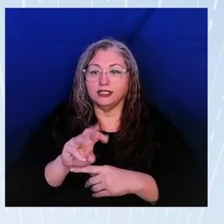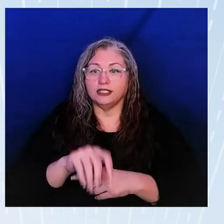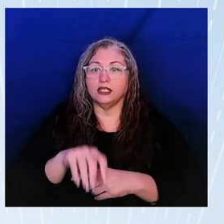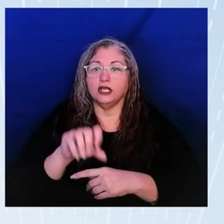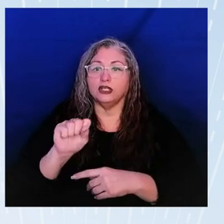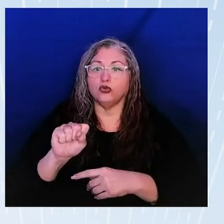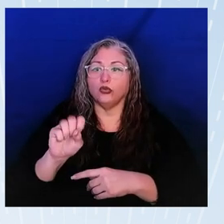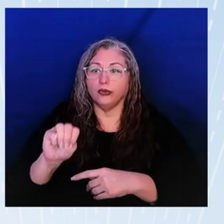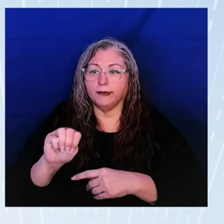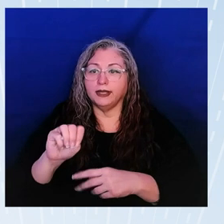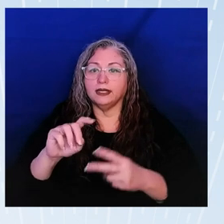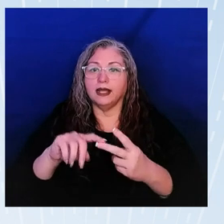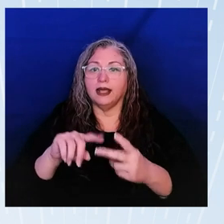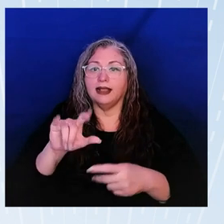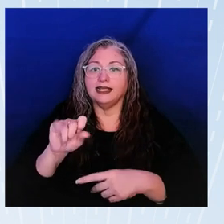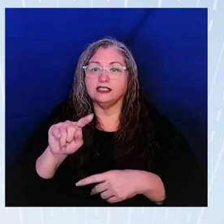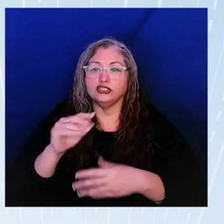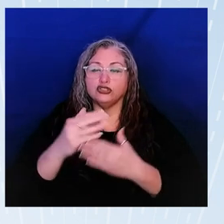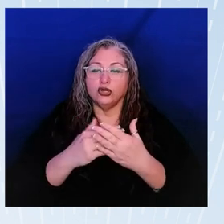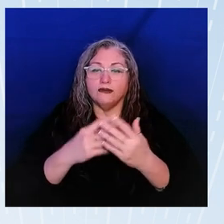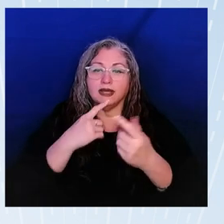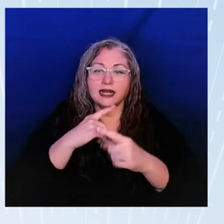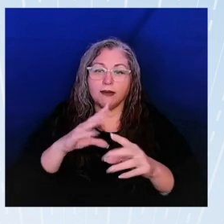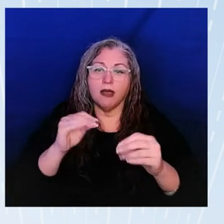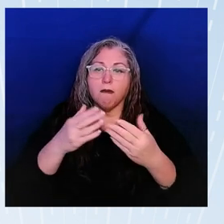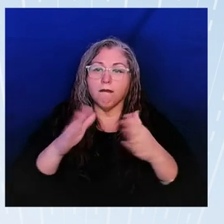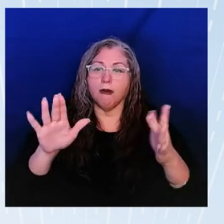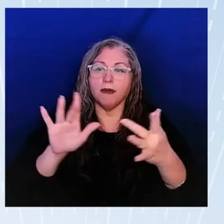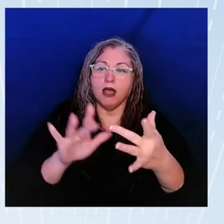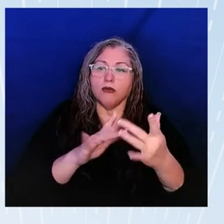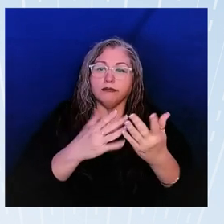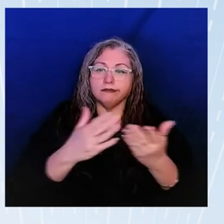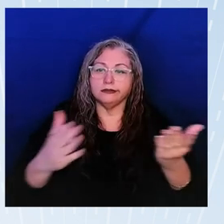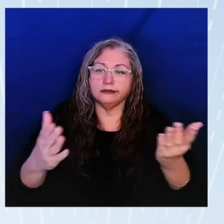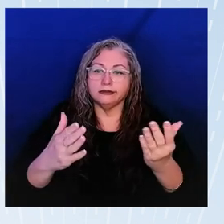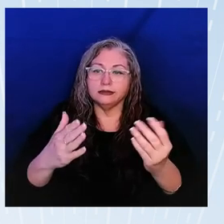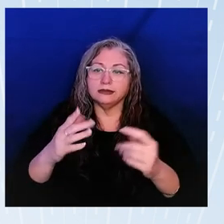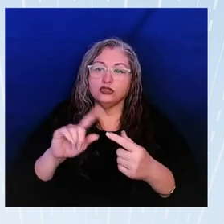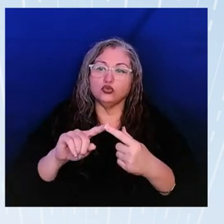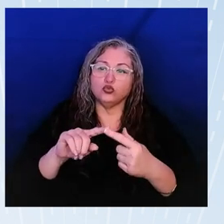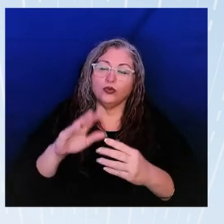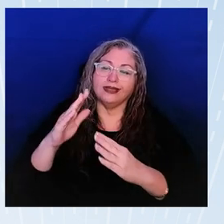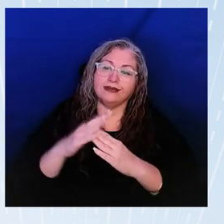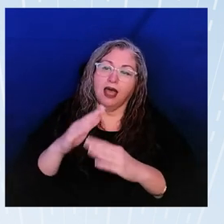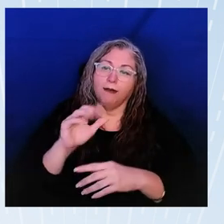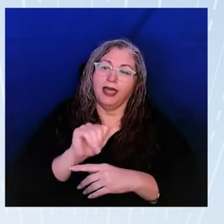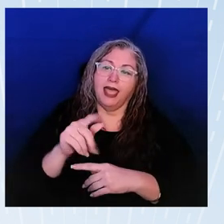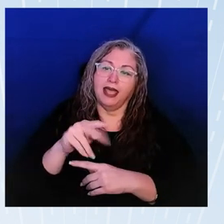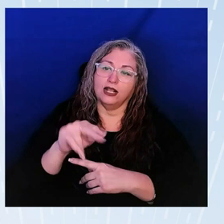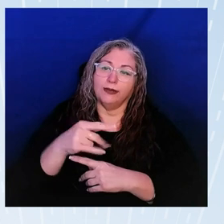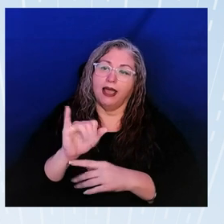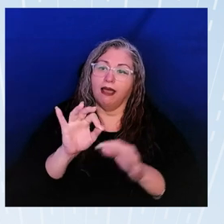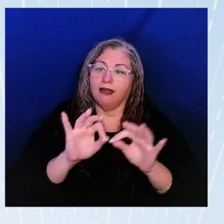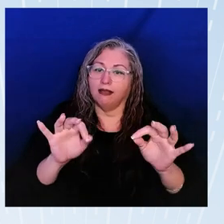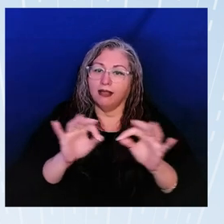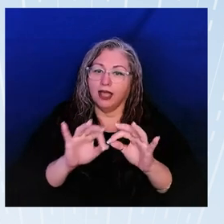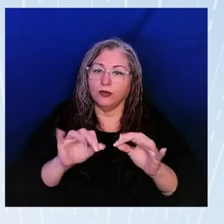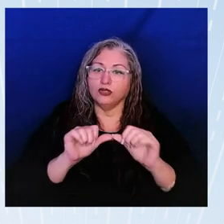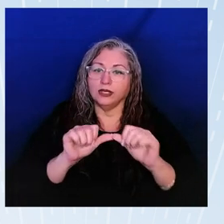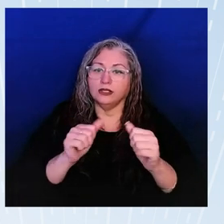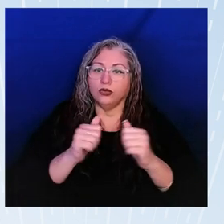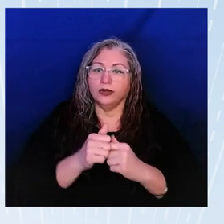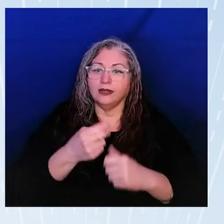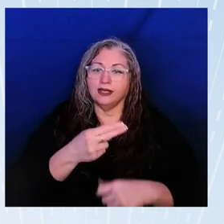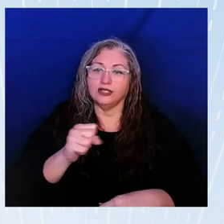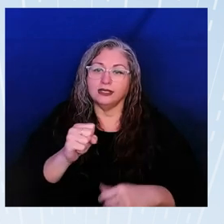media, listserv announcements, and public outreach materials into top AA and NHPI languages consistent with